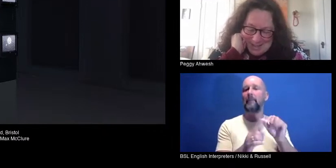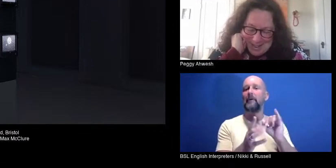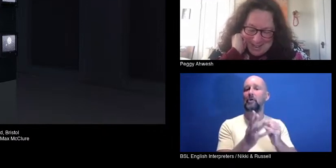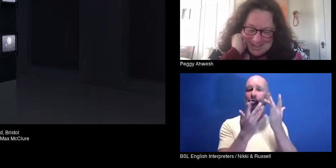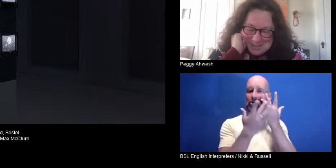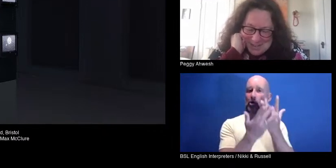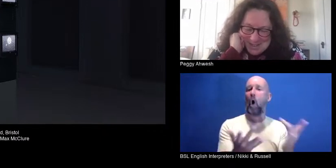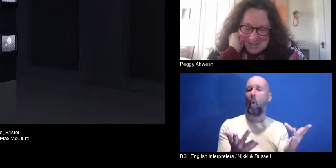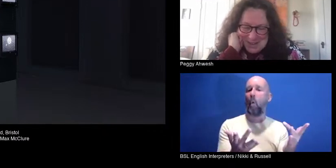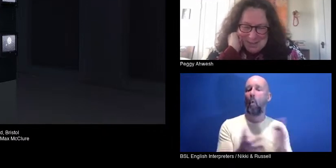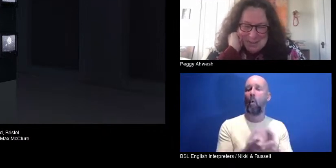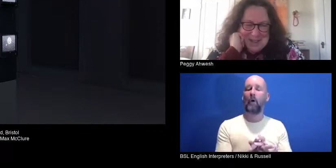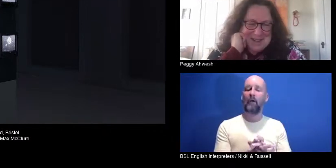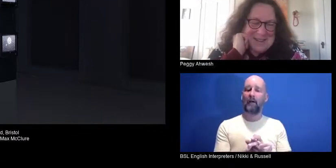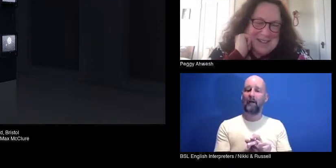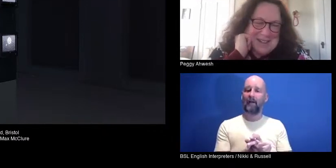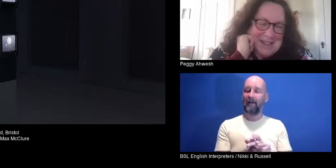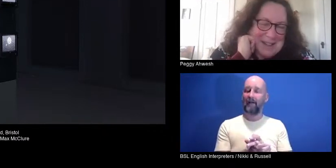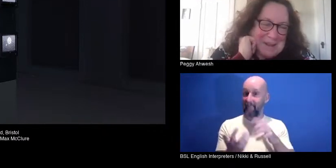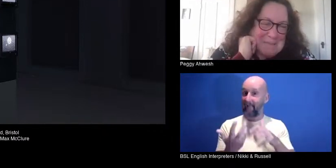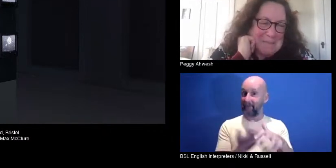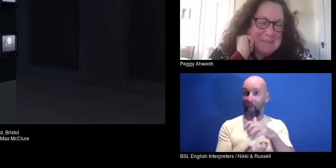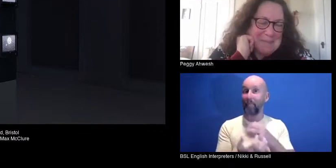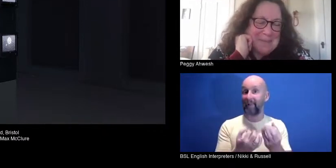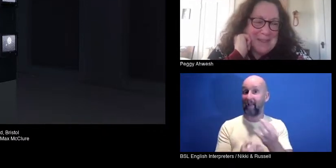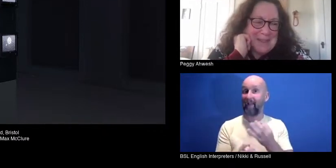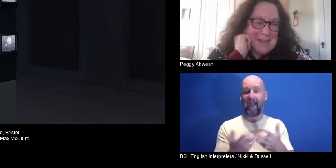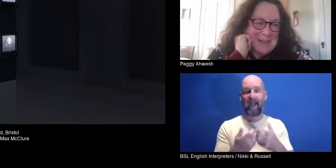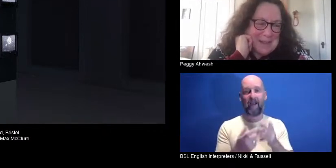I don't know how to answer that. That's so complicated.